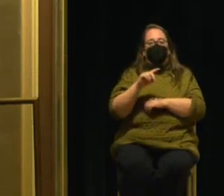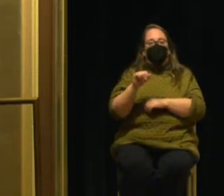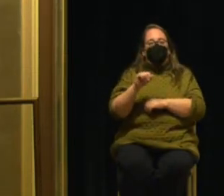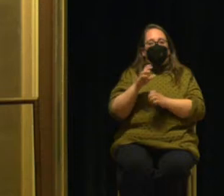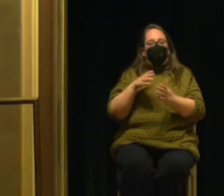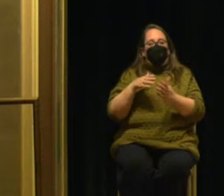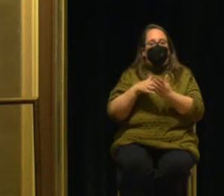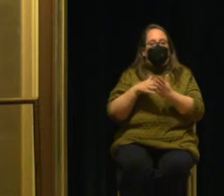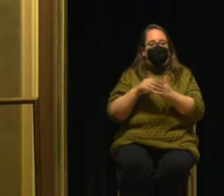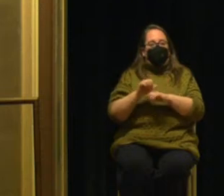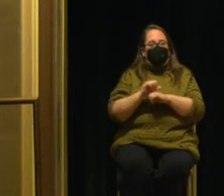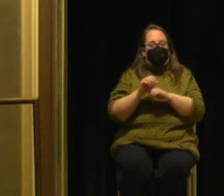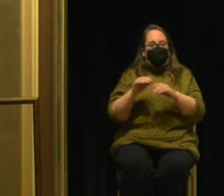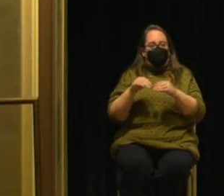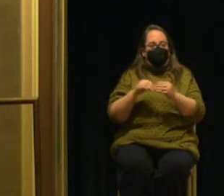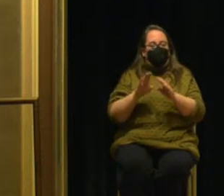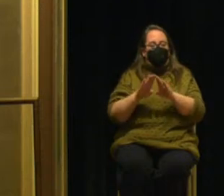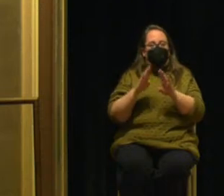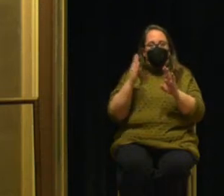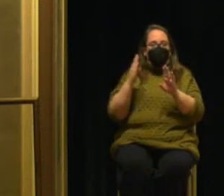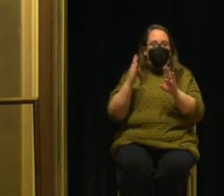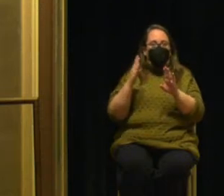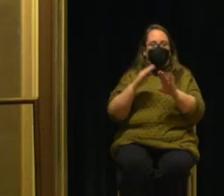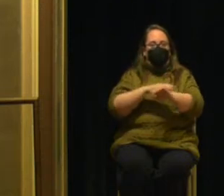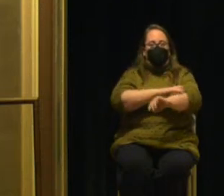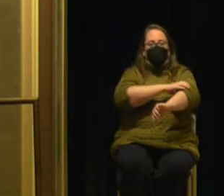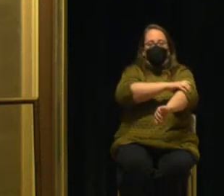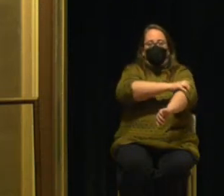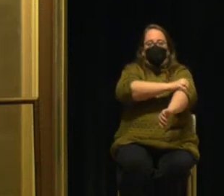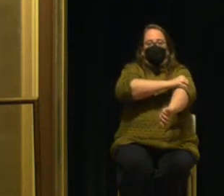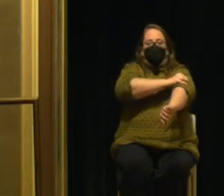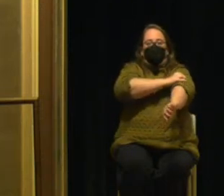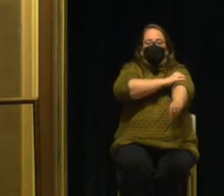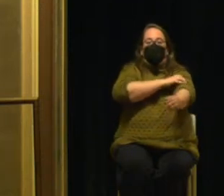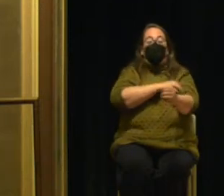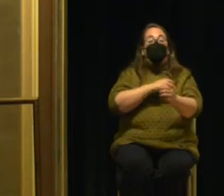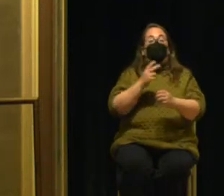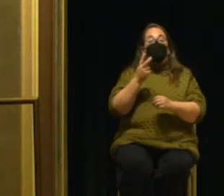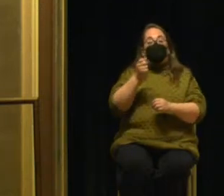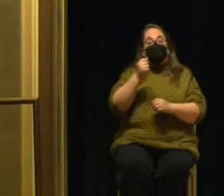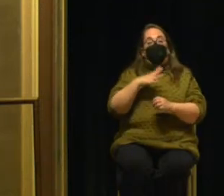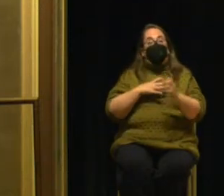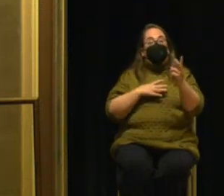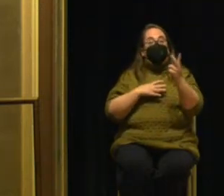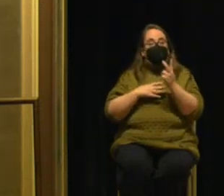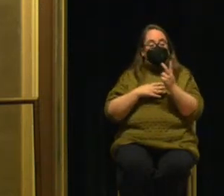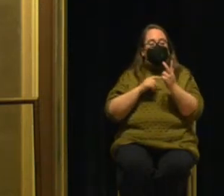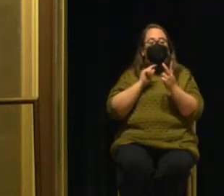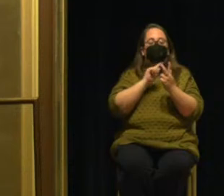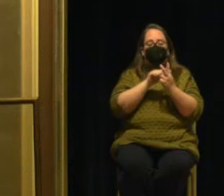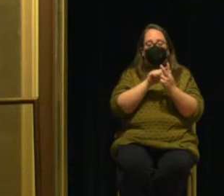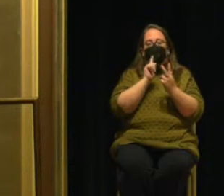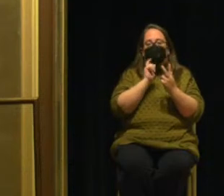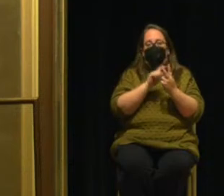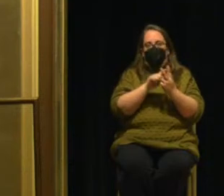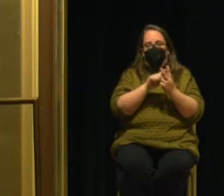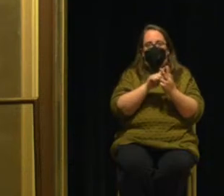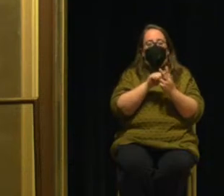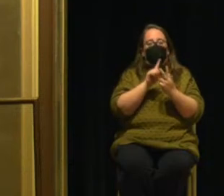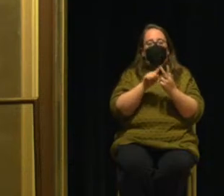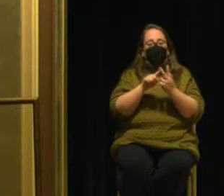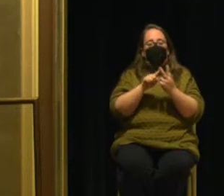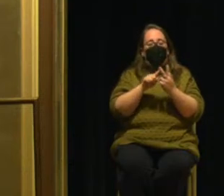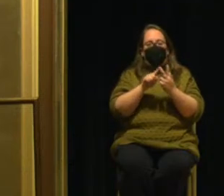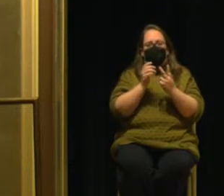Office, and a door opened. In walked two men. One of them Still recognized. The other was